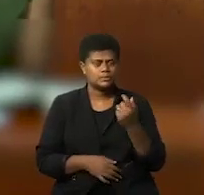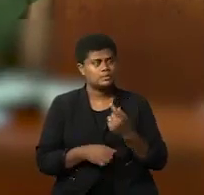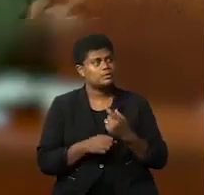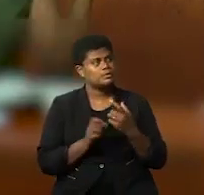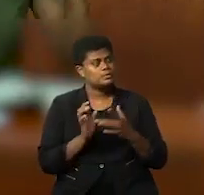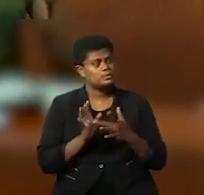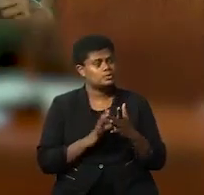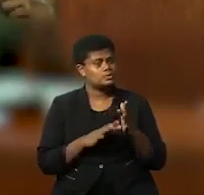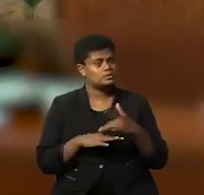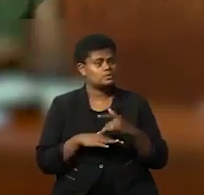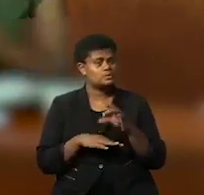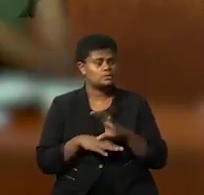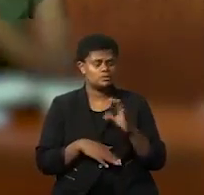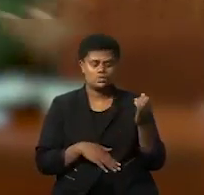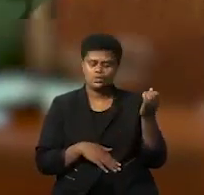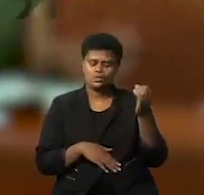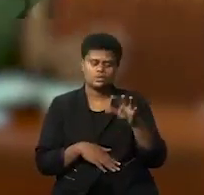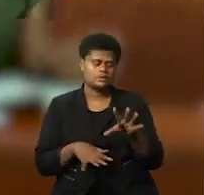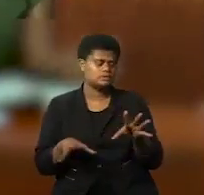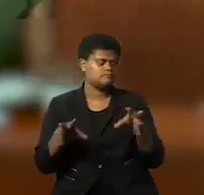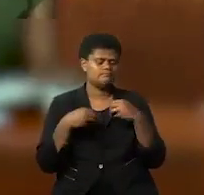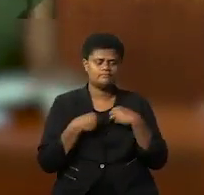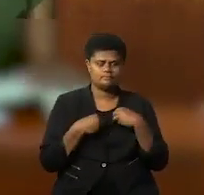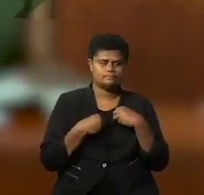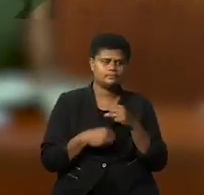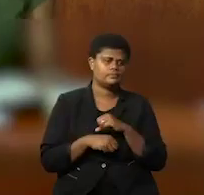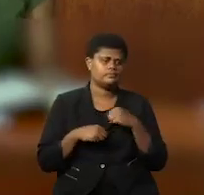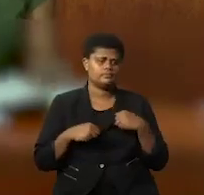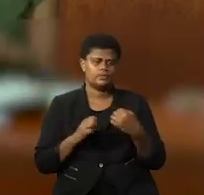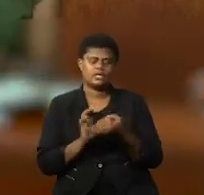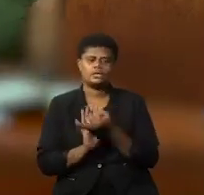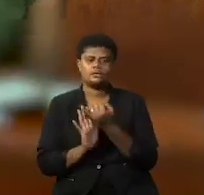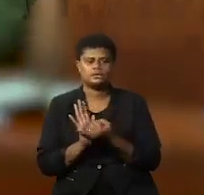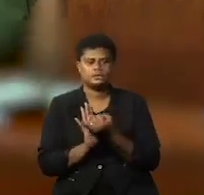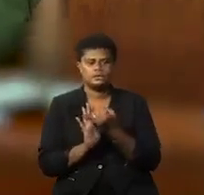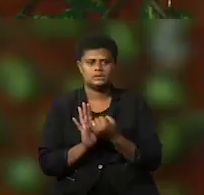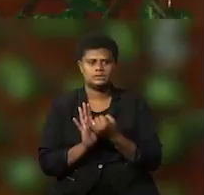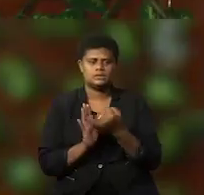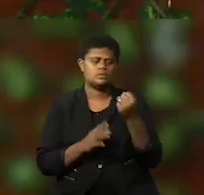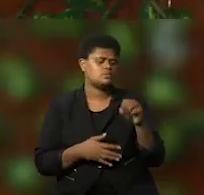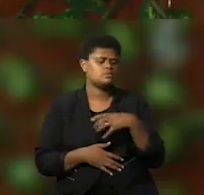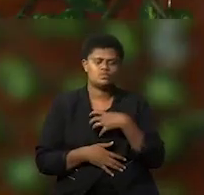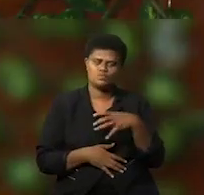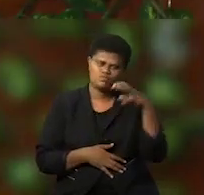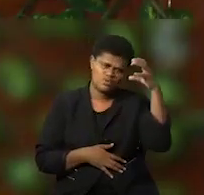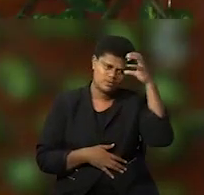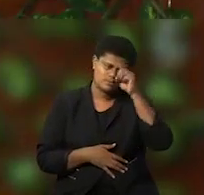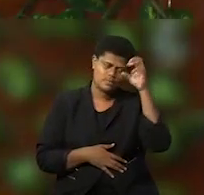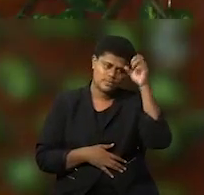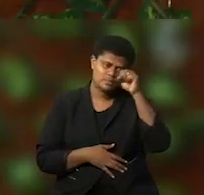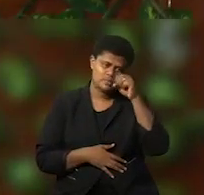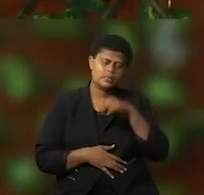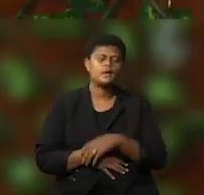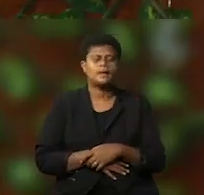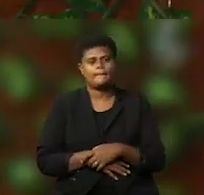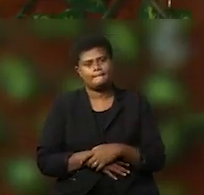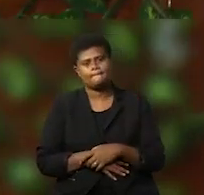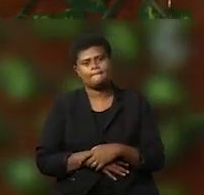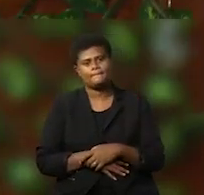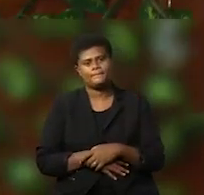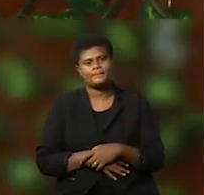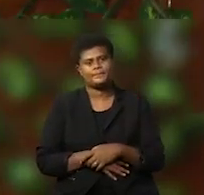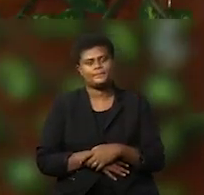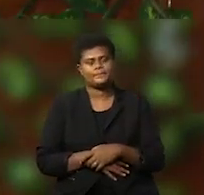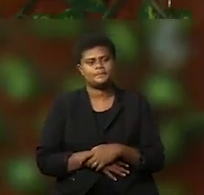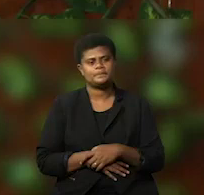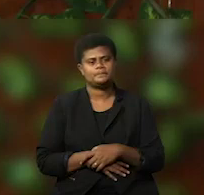are consumed and they are no longer remembered. Mm-hmm. Amen. And just on top of that, Maria, we live in a world that